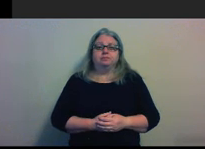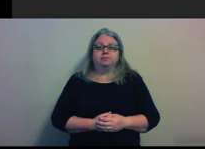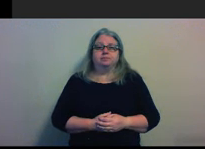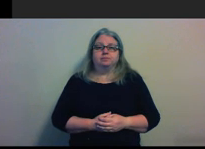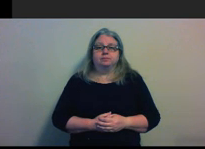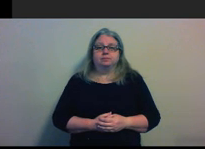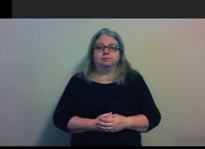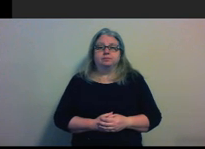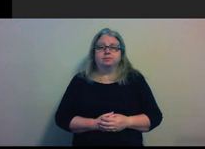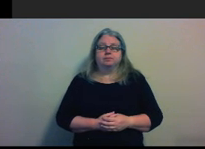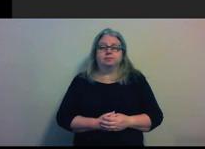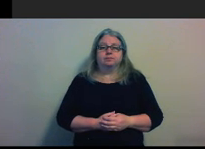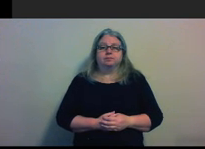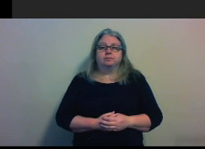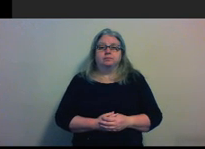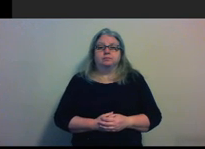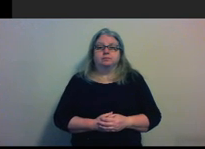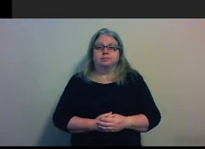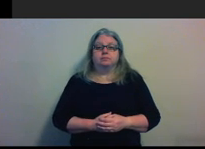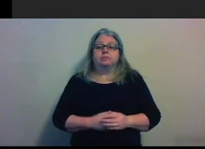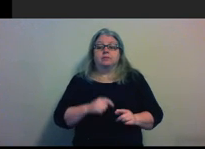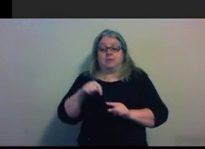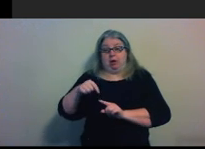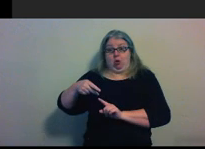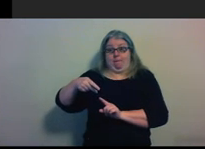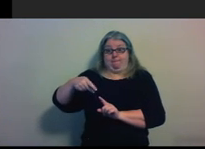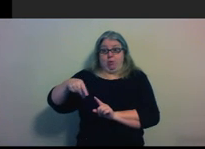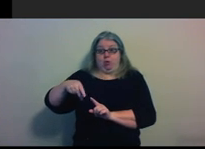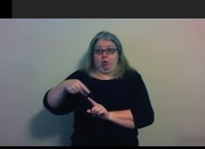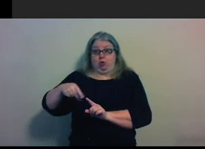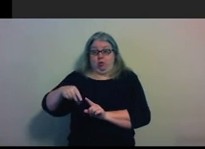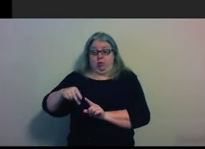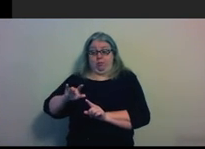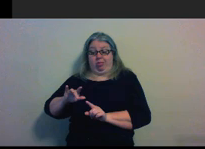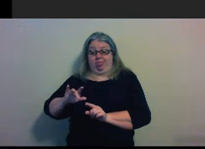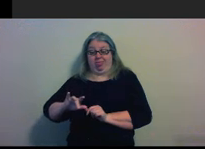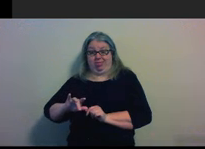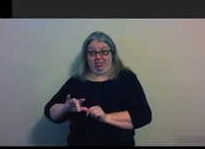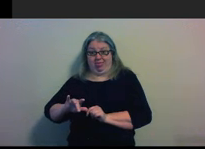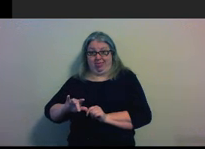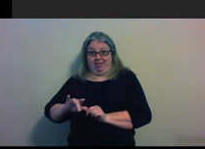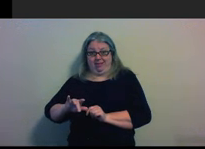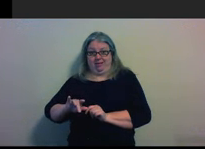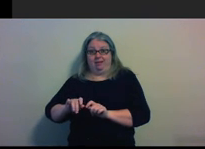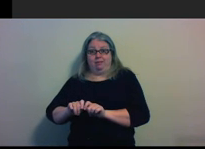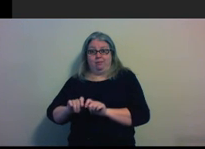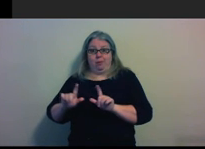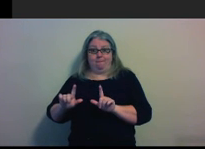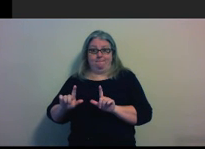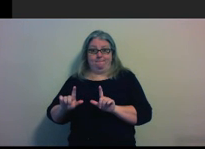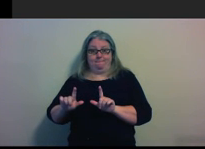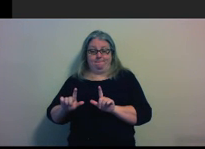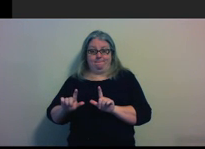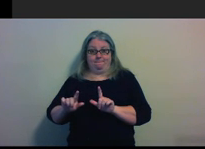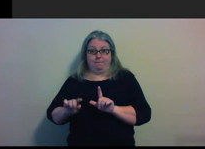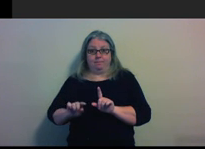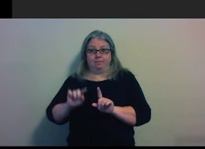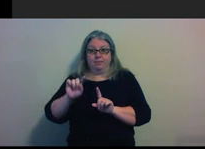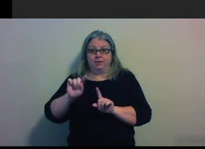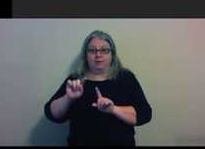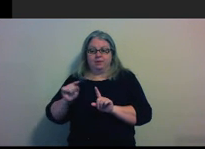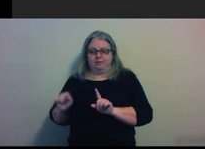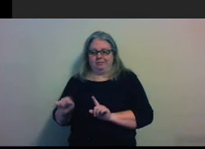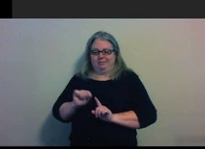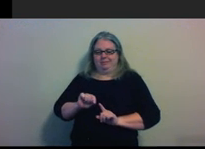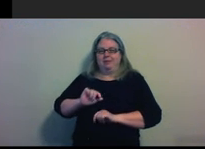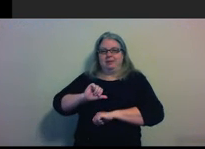all you've got to do is click at the bottom right hand corner the purple Collaborate panel, and then you go back